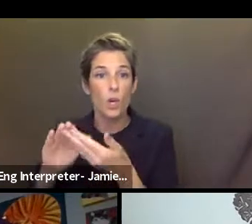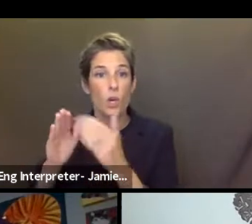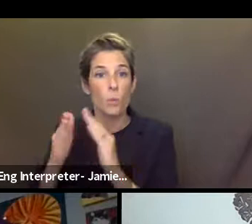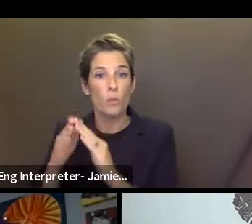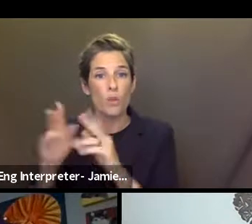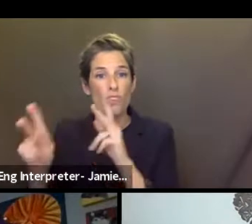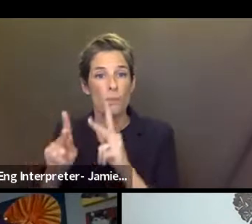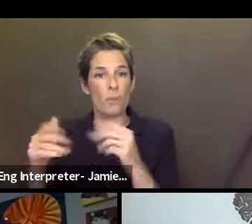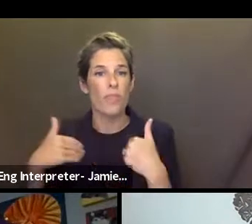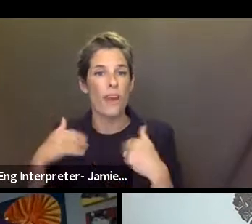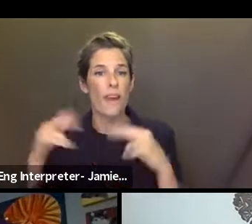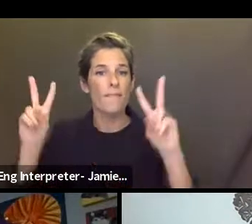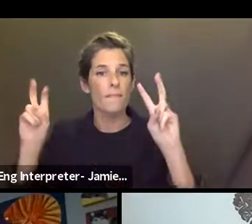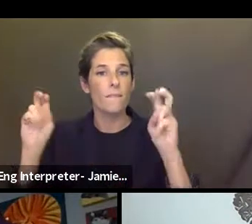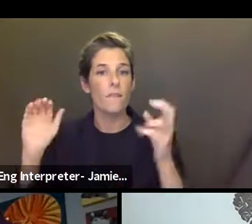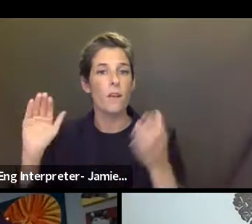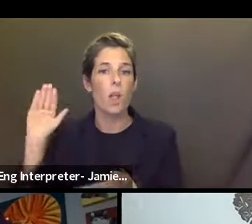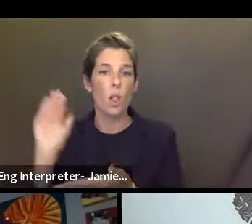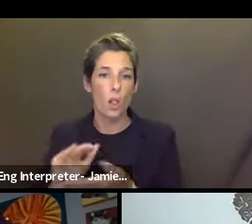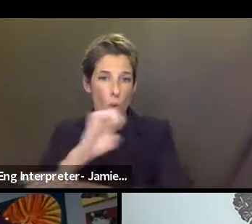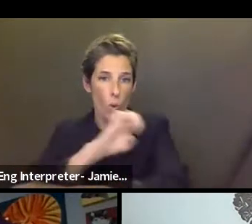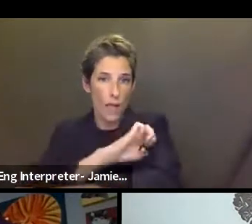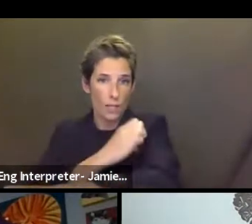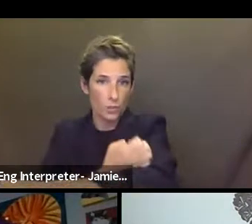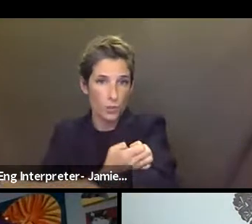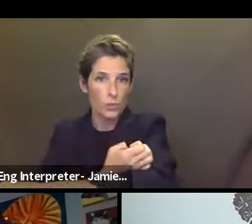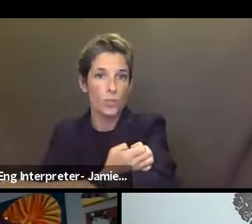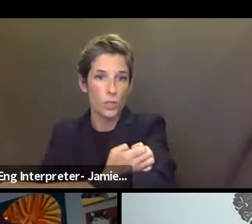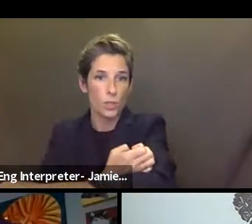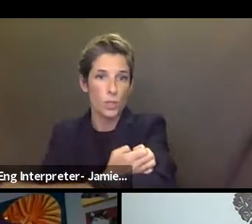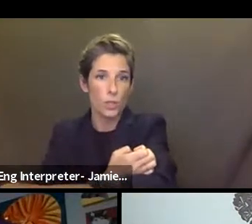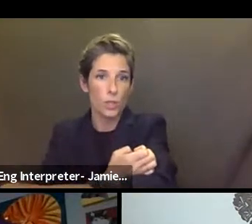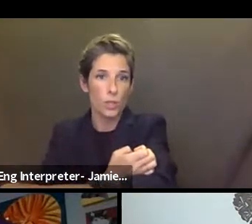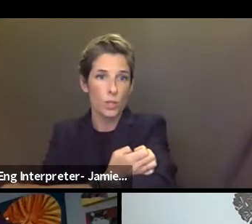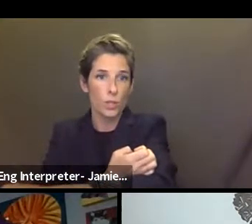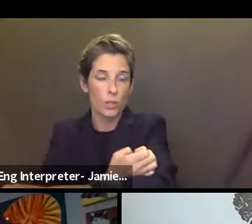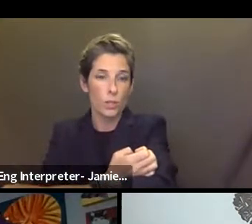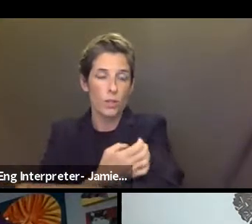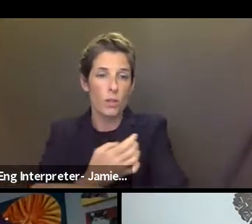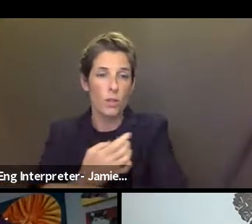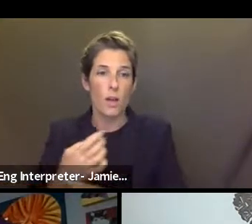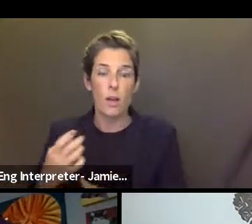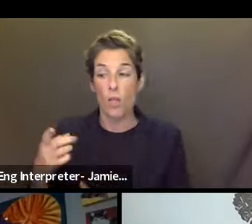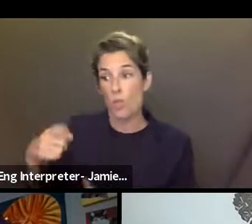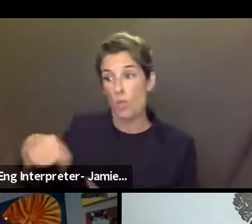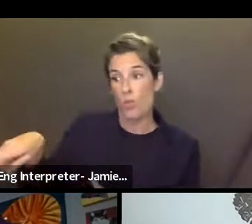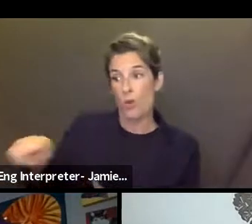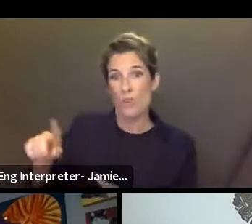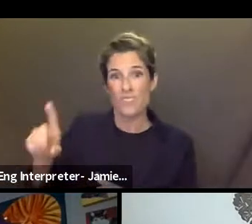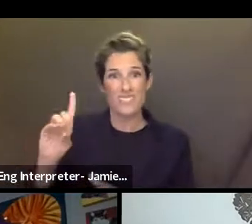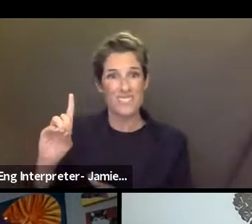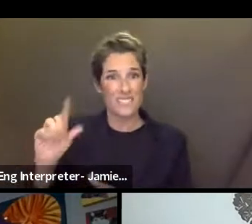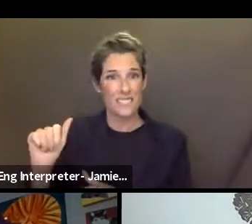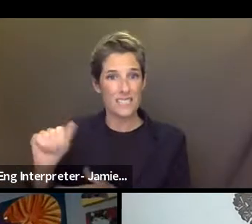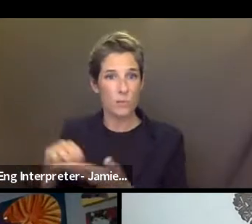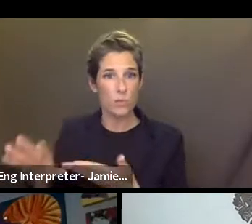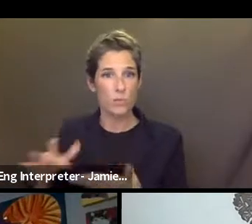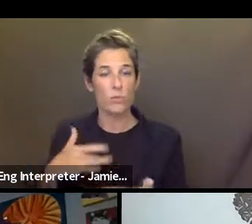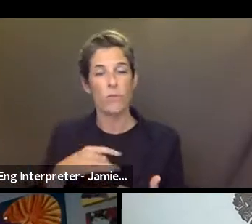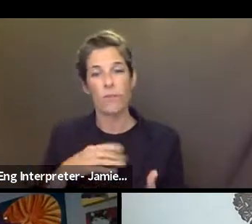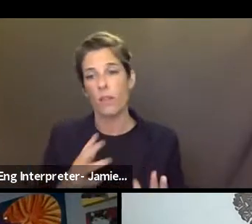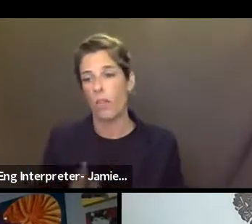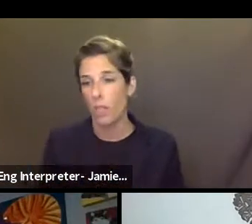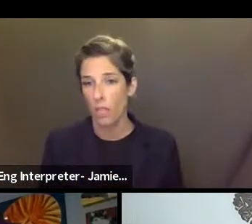low energy, the so-called, we call ourselves the spoonie community, it's often very hard to